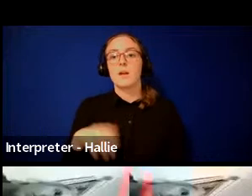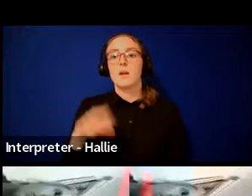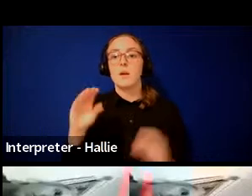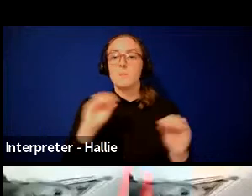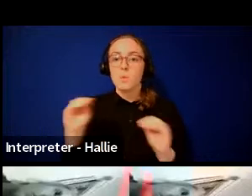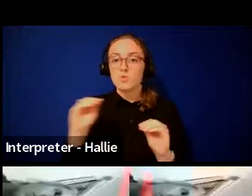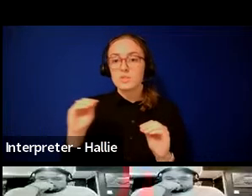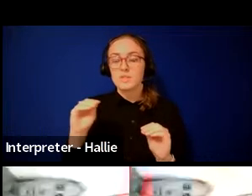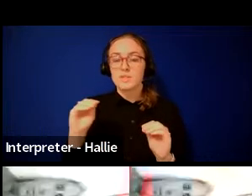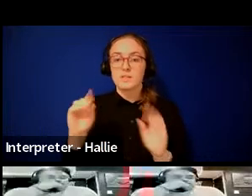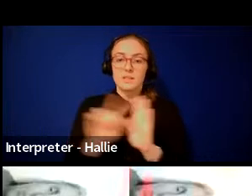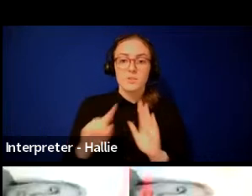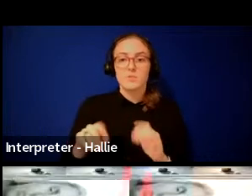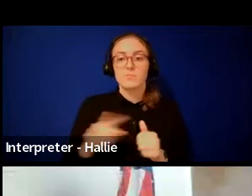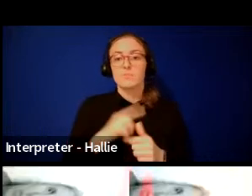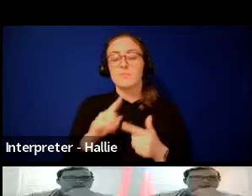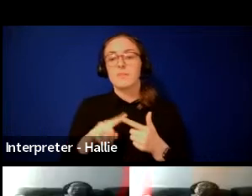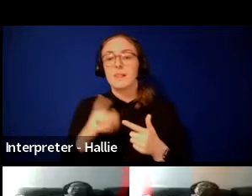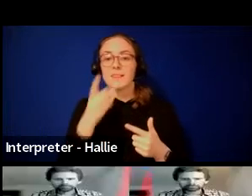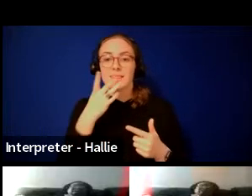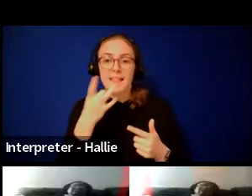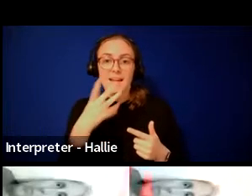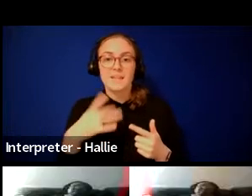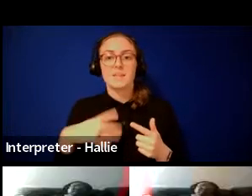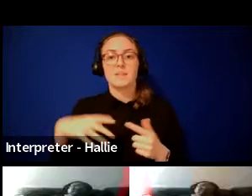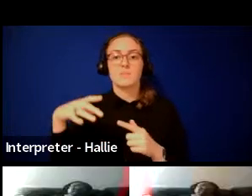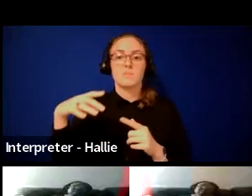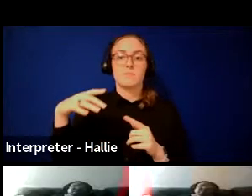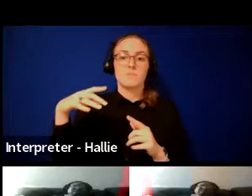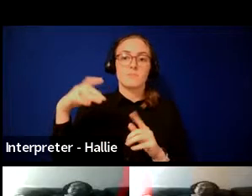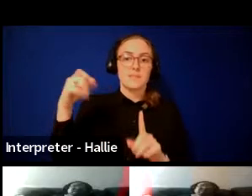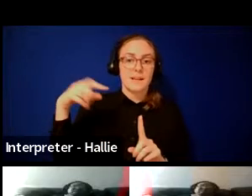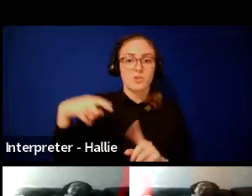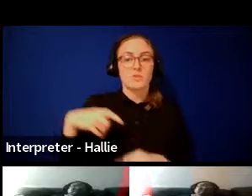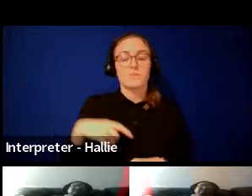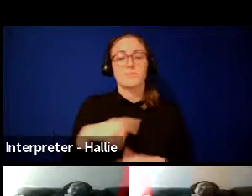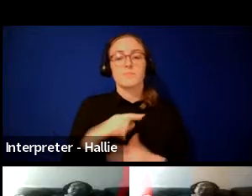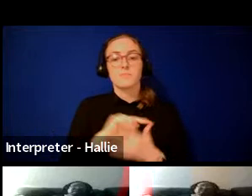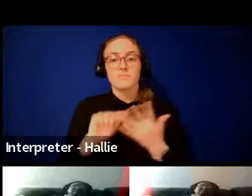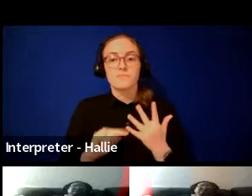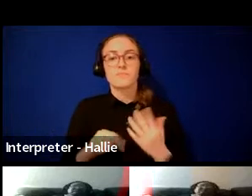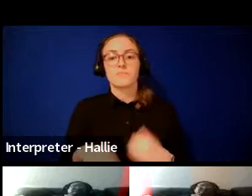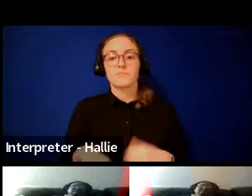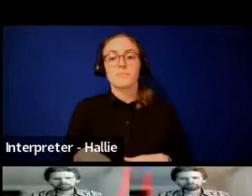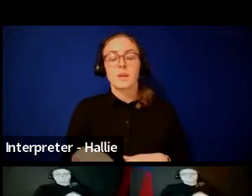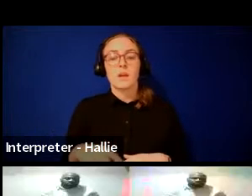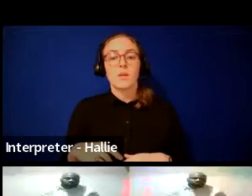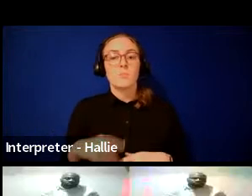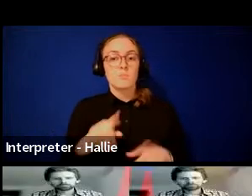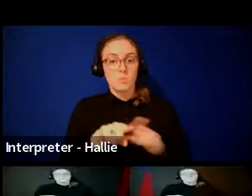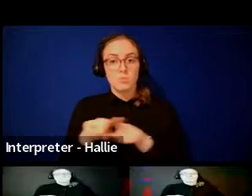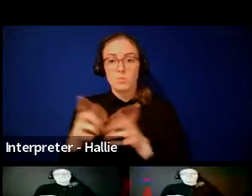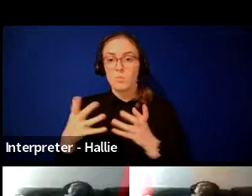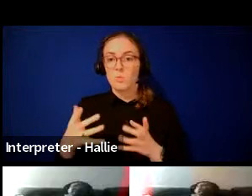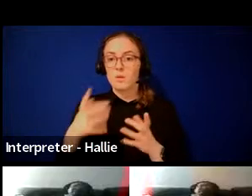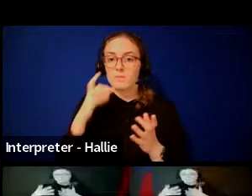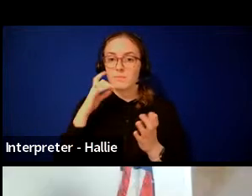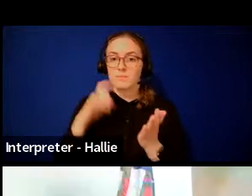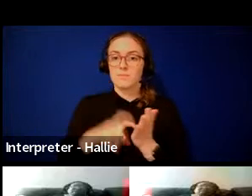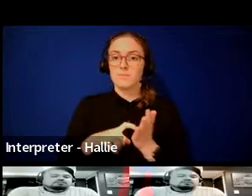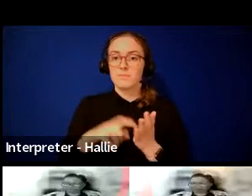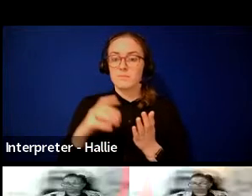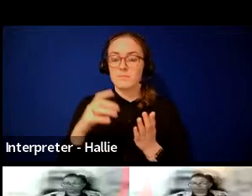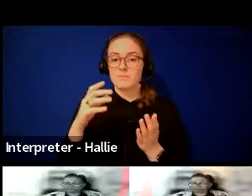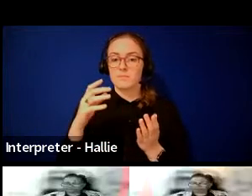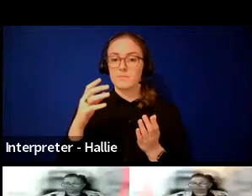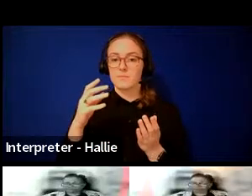rebate program. Also, we would connect our communities. We want to identify neighborhood, bring